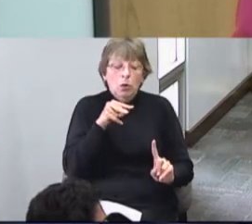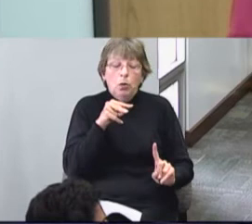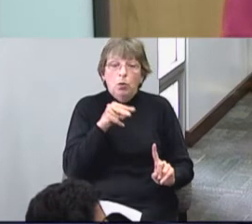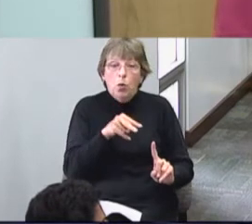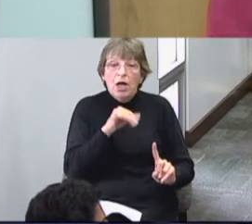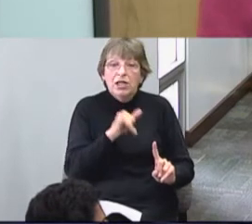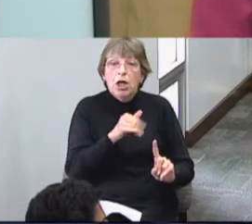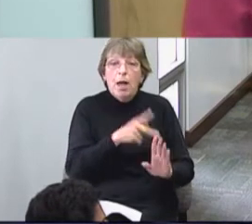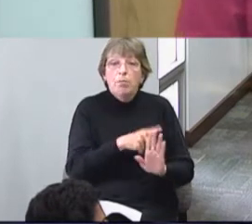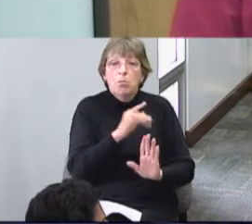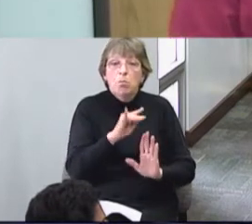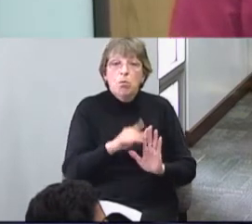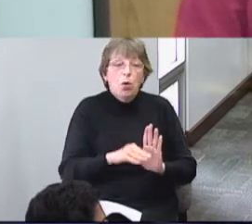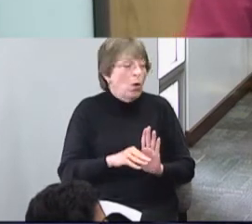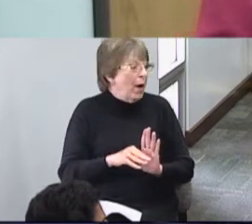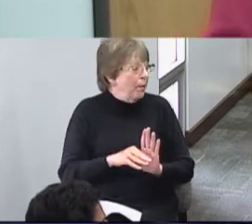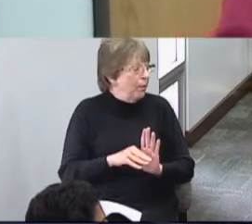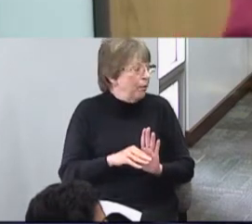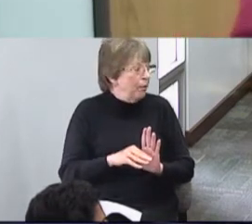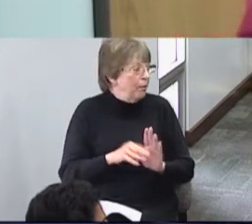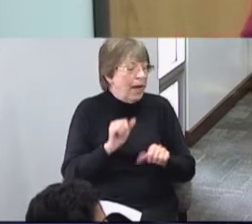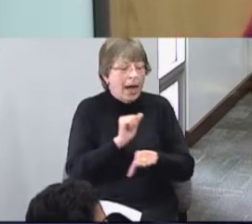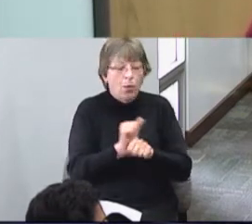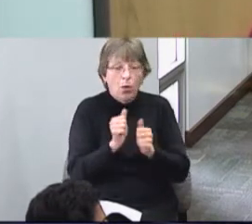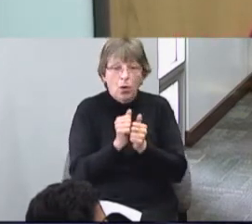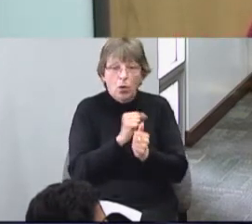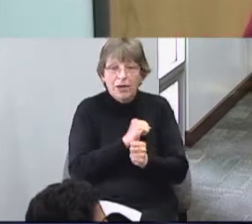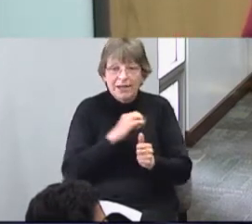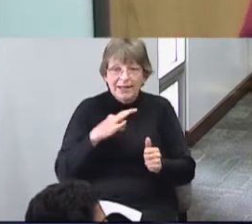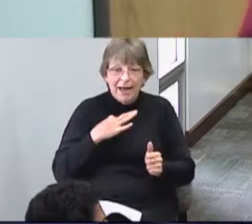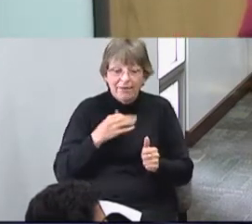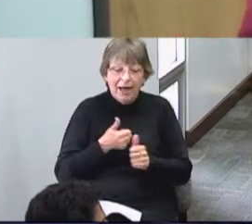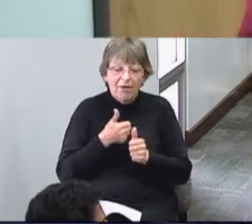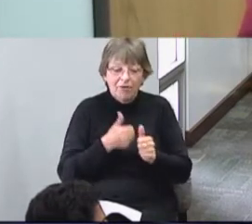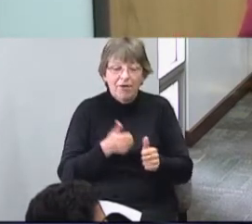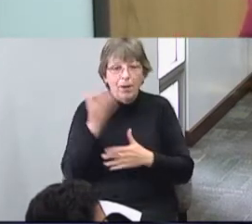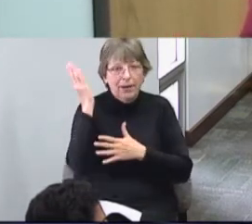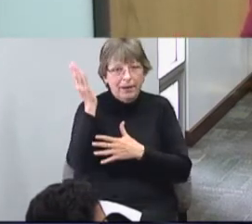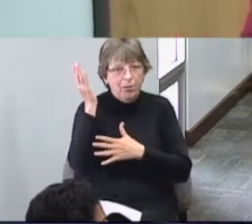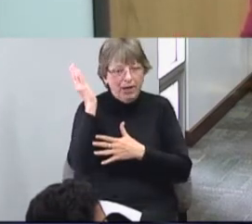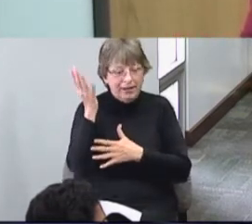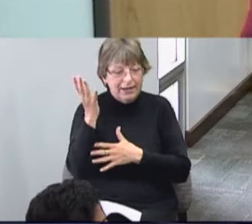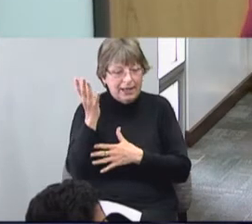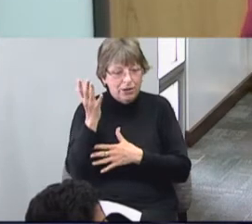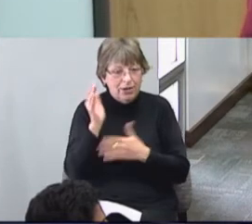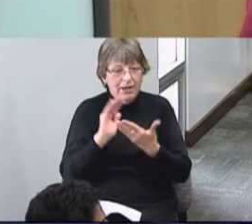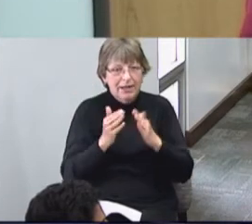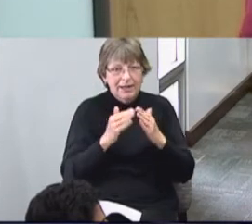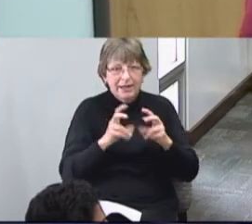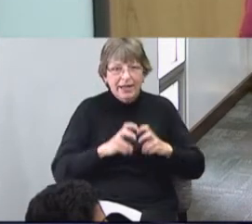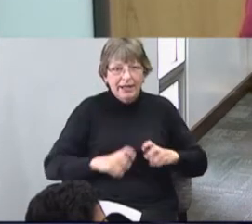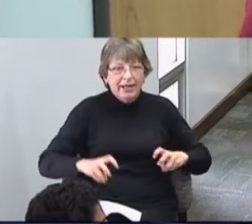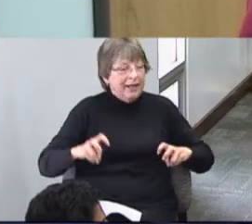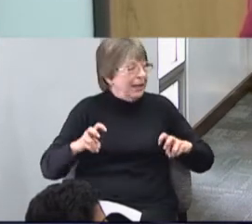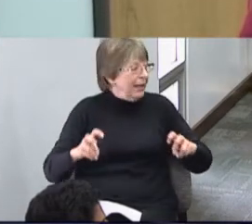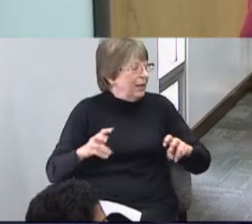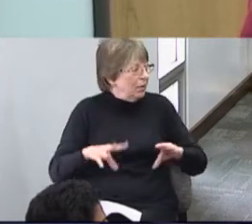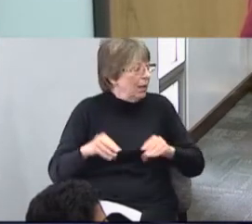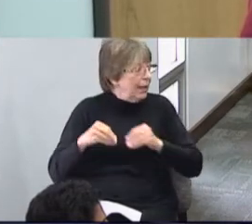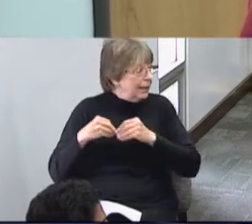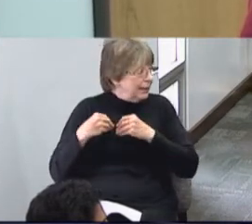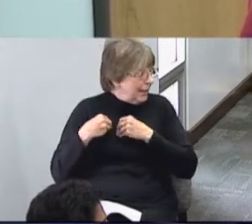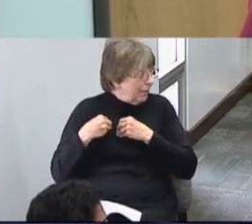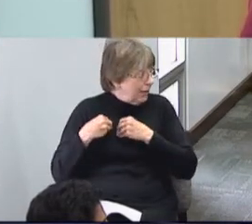program and work with staff. Following the presentation, the city council